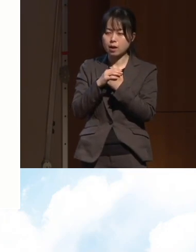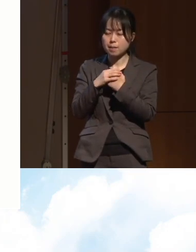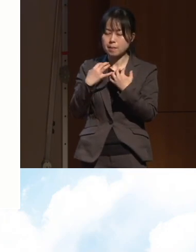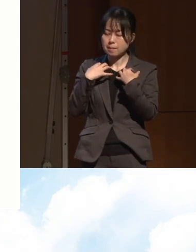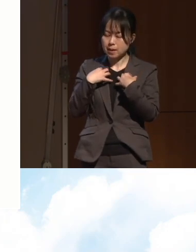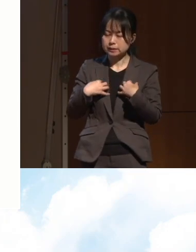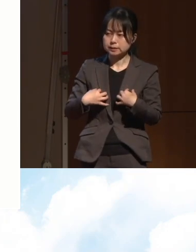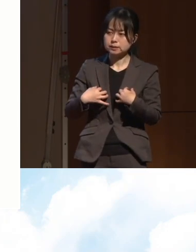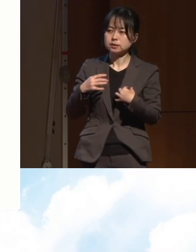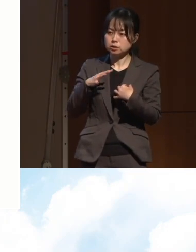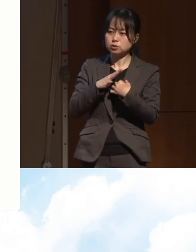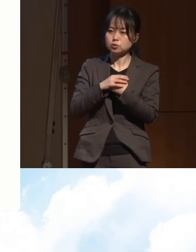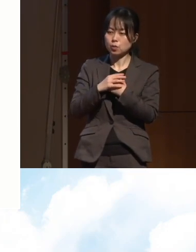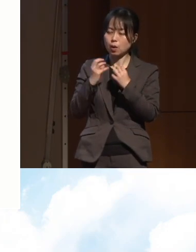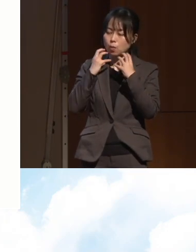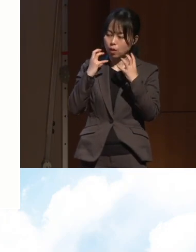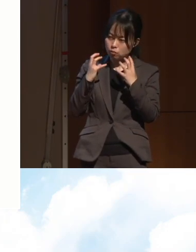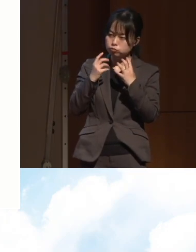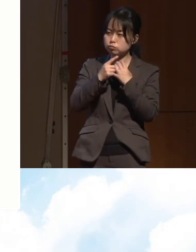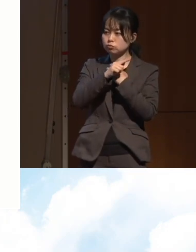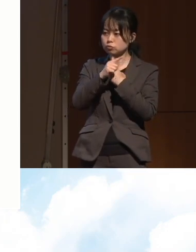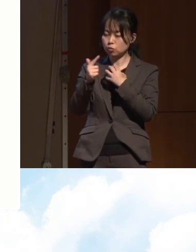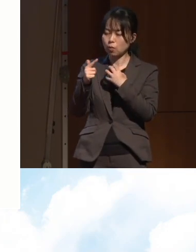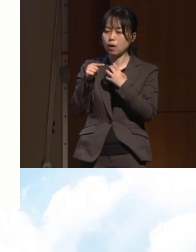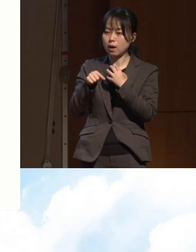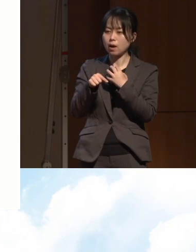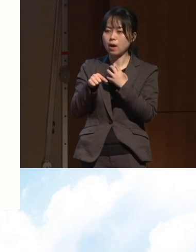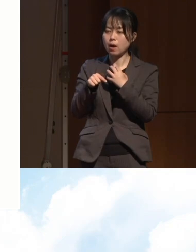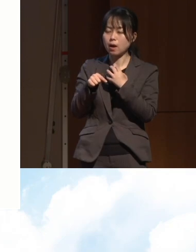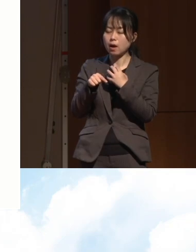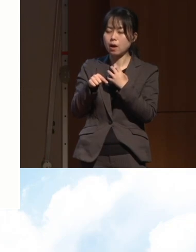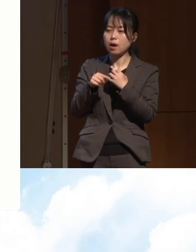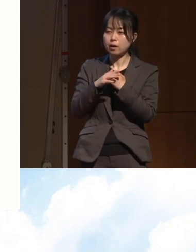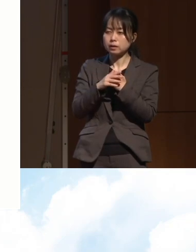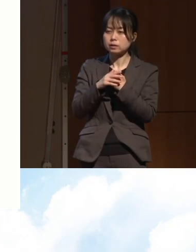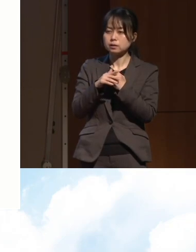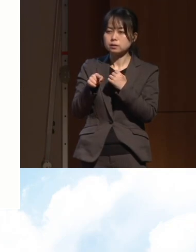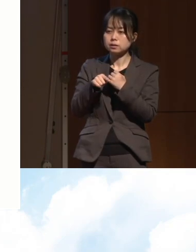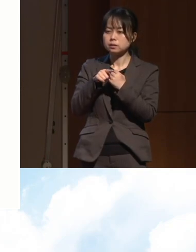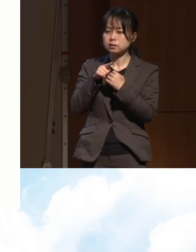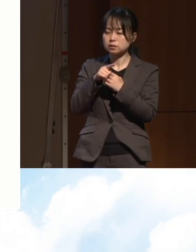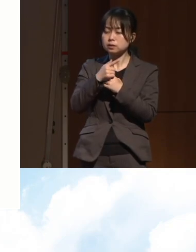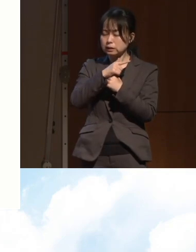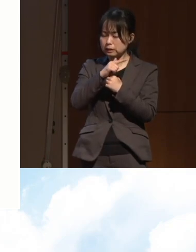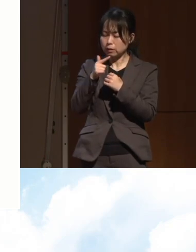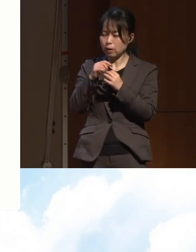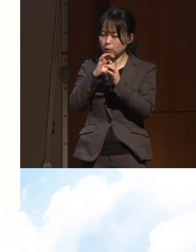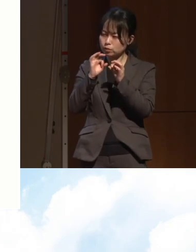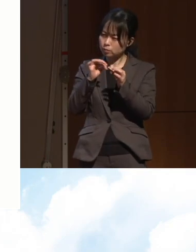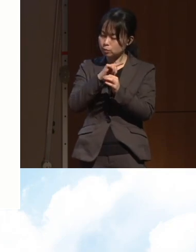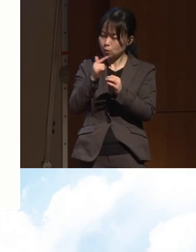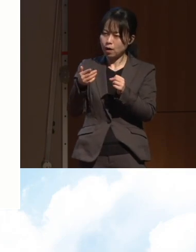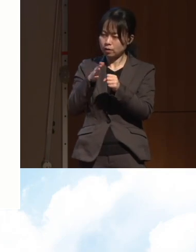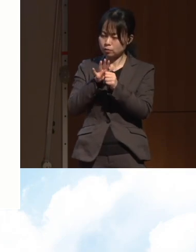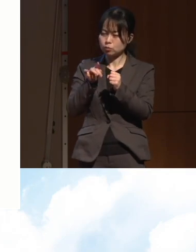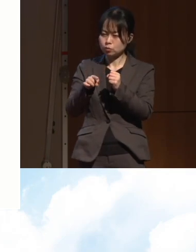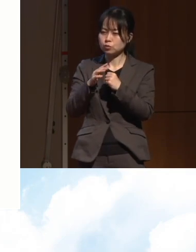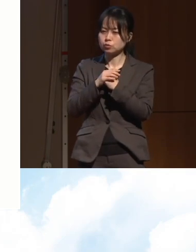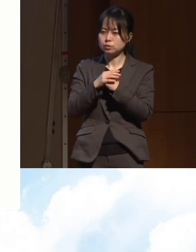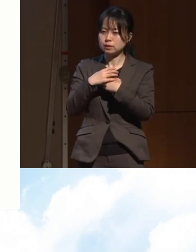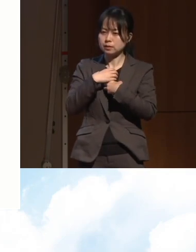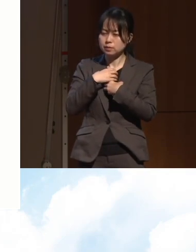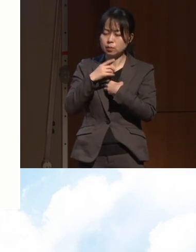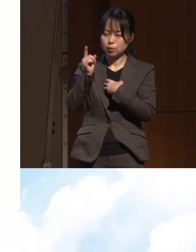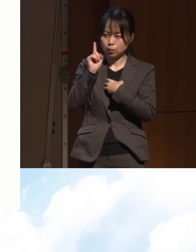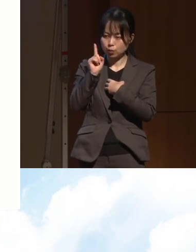lethal viruses like the henipaviruses, Nipah and Hendra. The concern, of course, would be that there is some virus